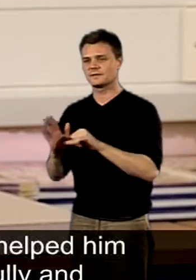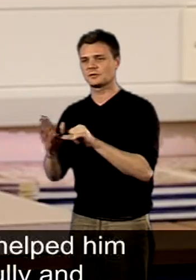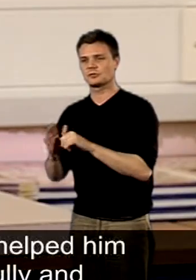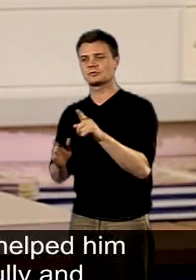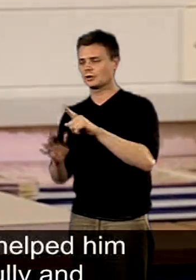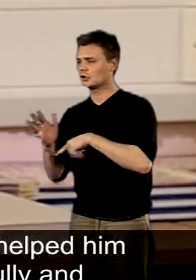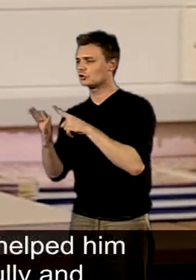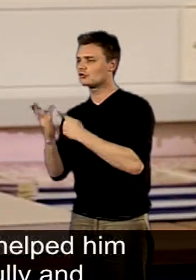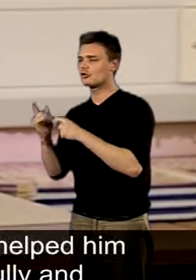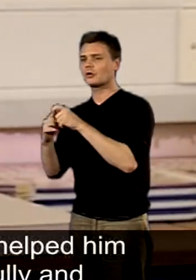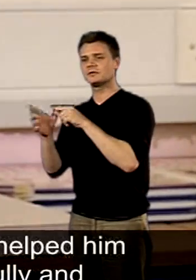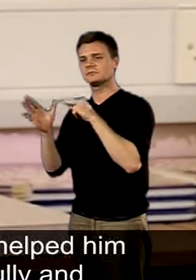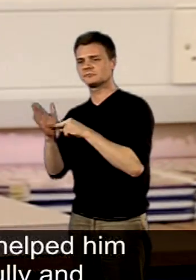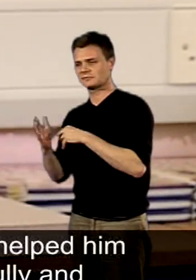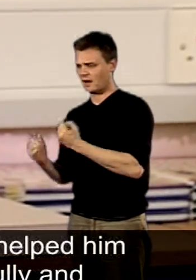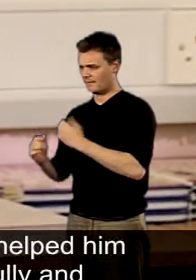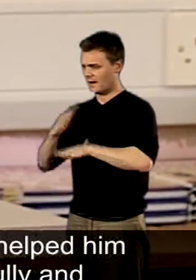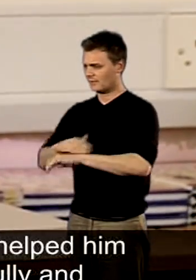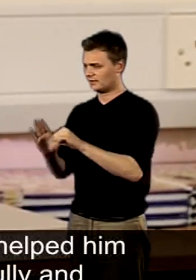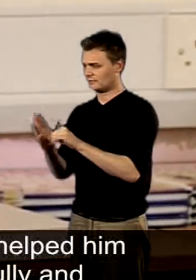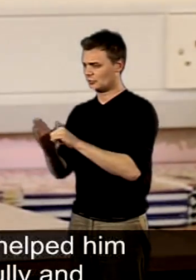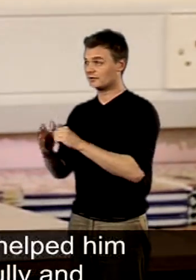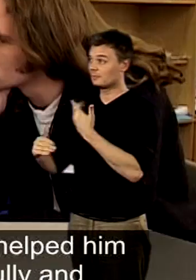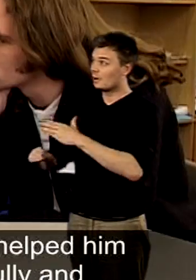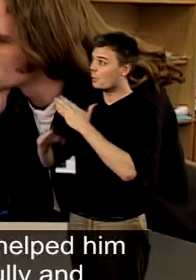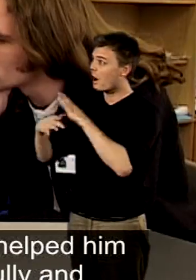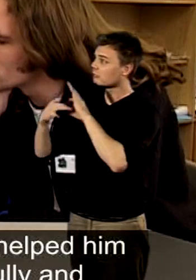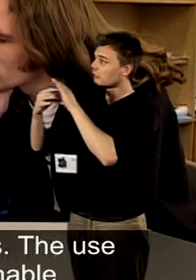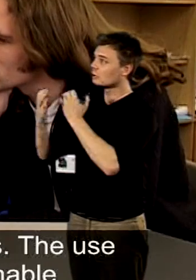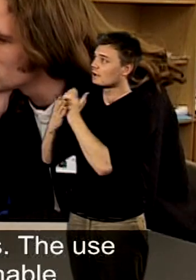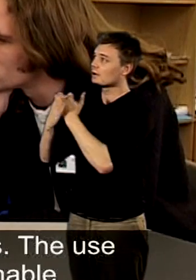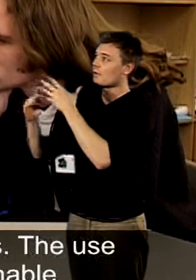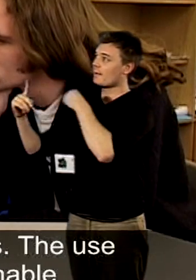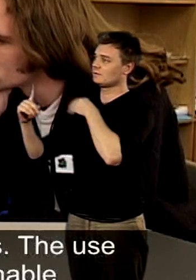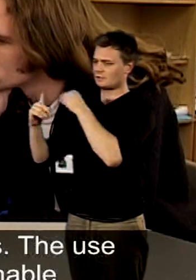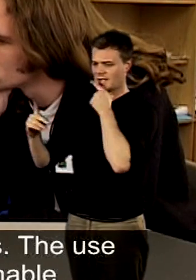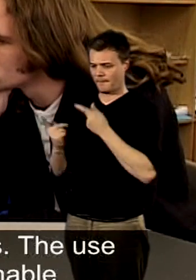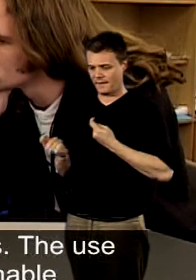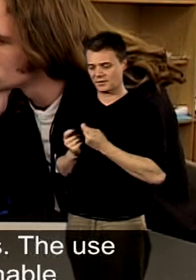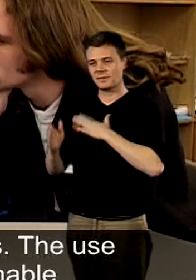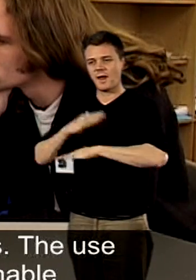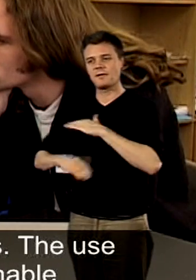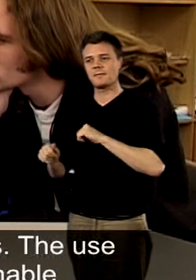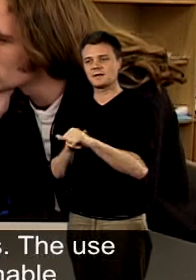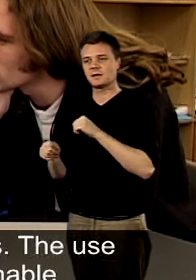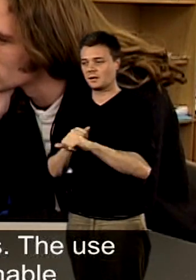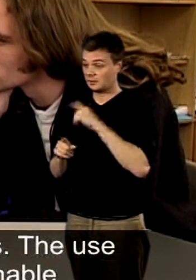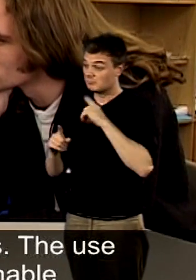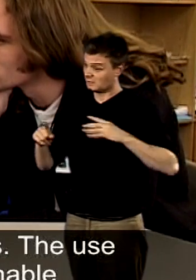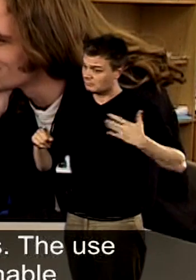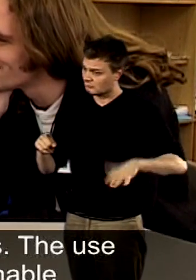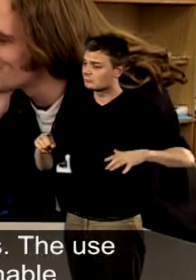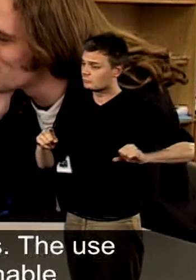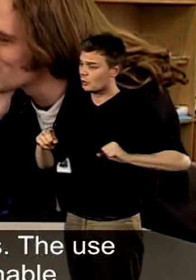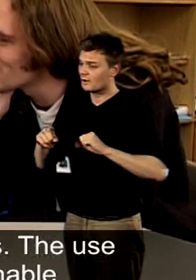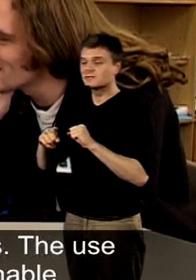and regular meetings with his mentors have helped him to manage his behaviour successfully and to make excellent progress in class. The